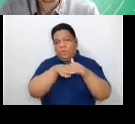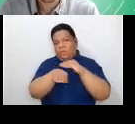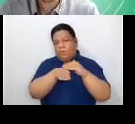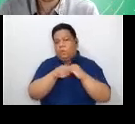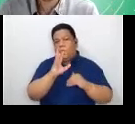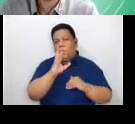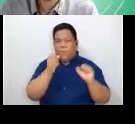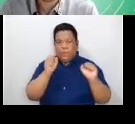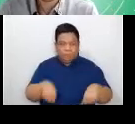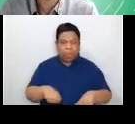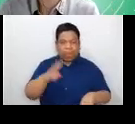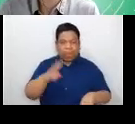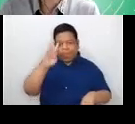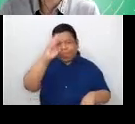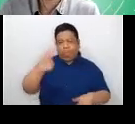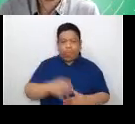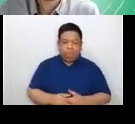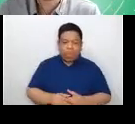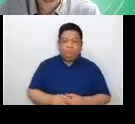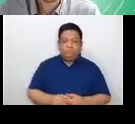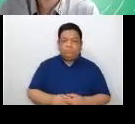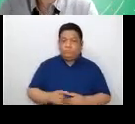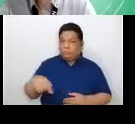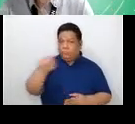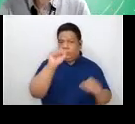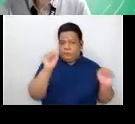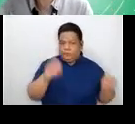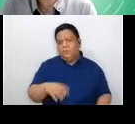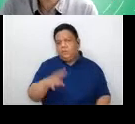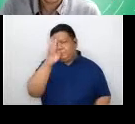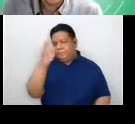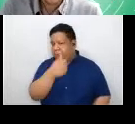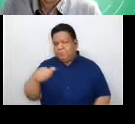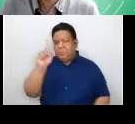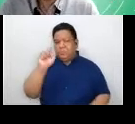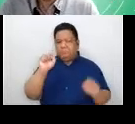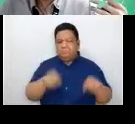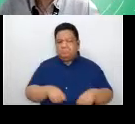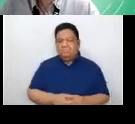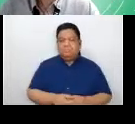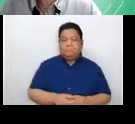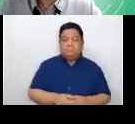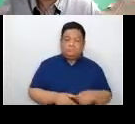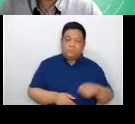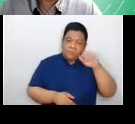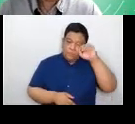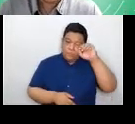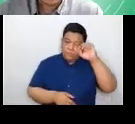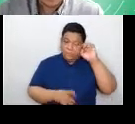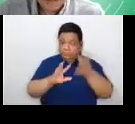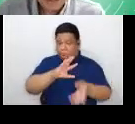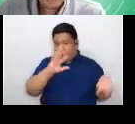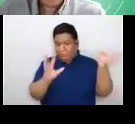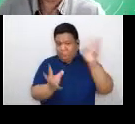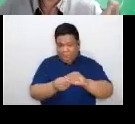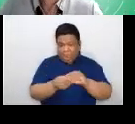innovate, right? Anyone can innovate. Okay. So all in all these things sort